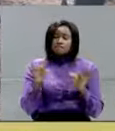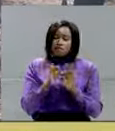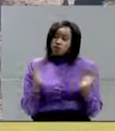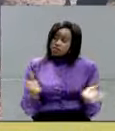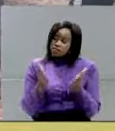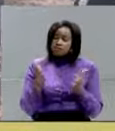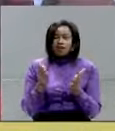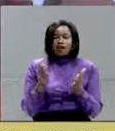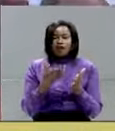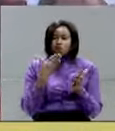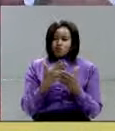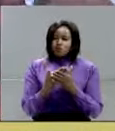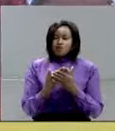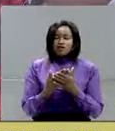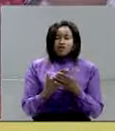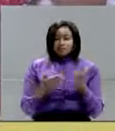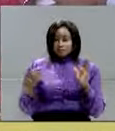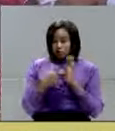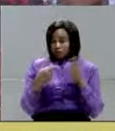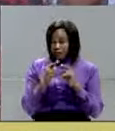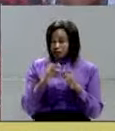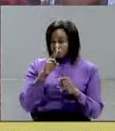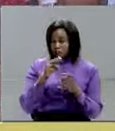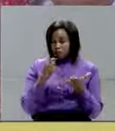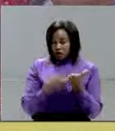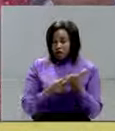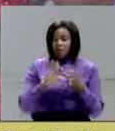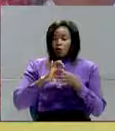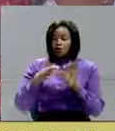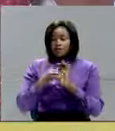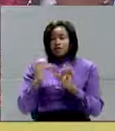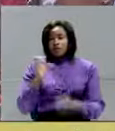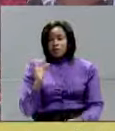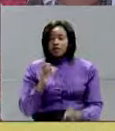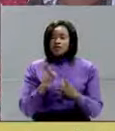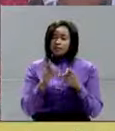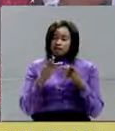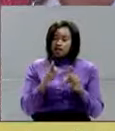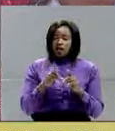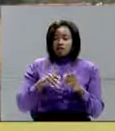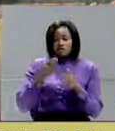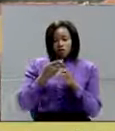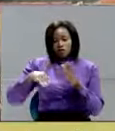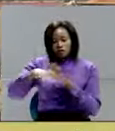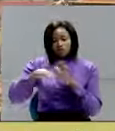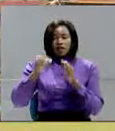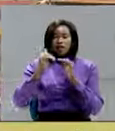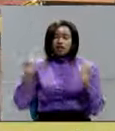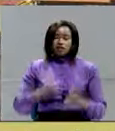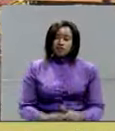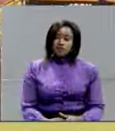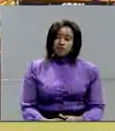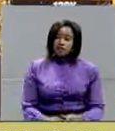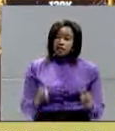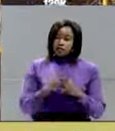cause. Uganda Olympic Committee is at the height of these efforts, starting at grassroots level. It has